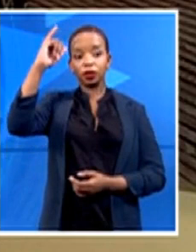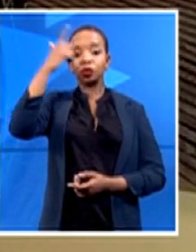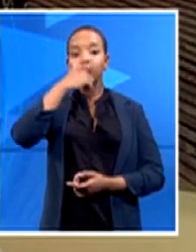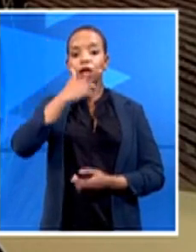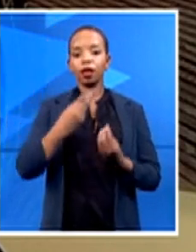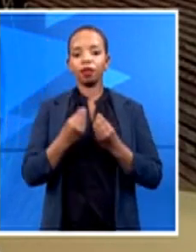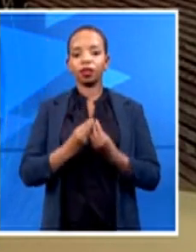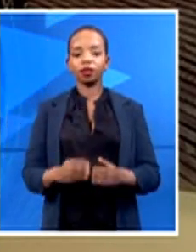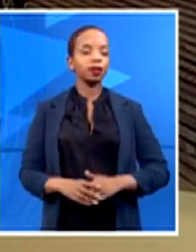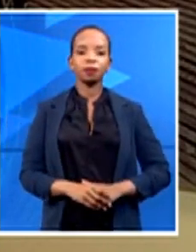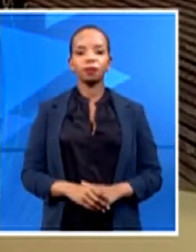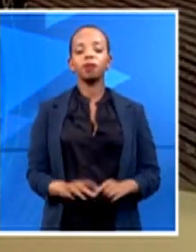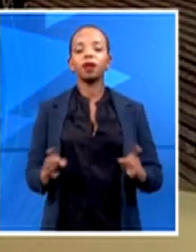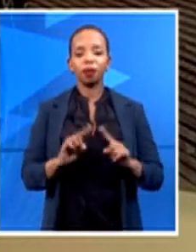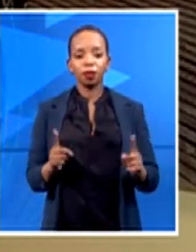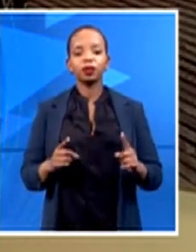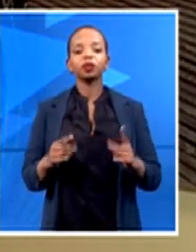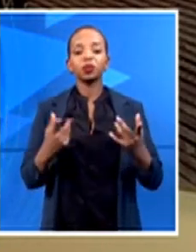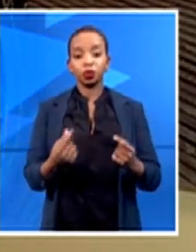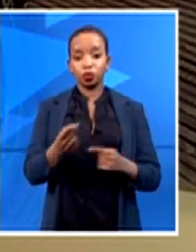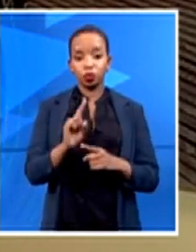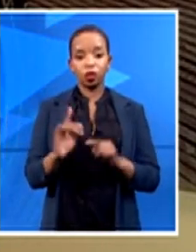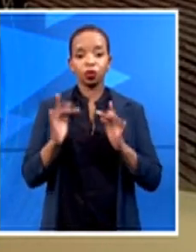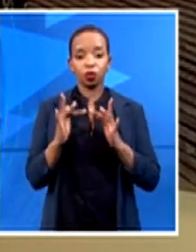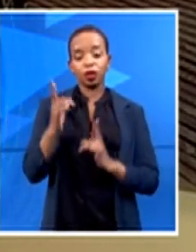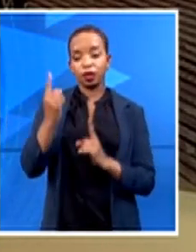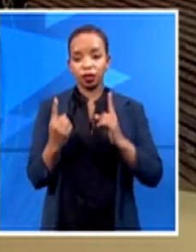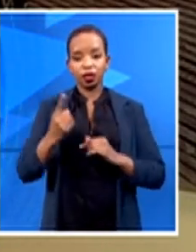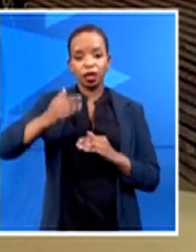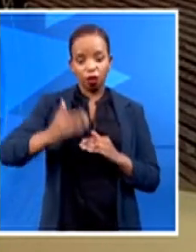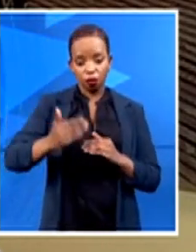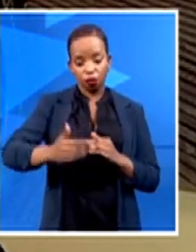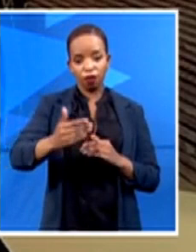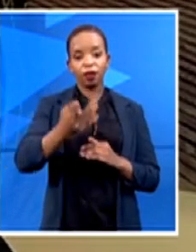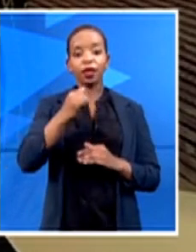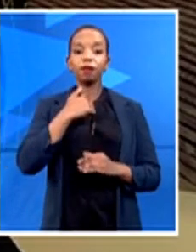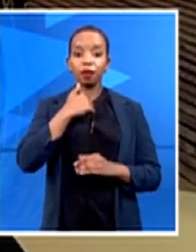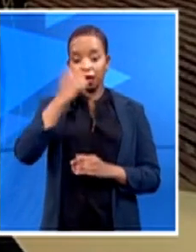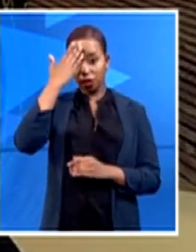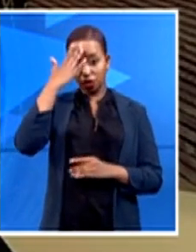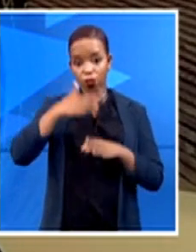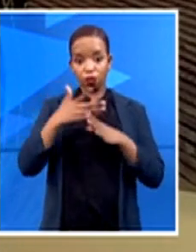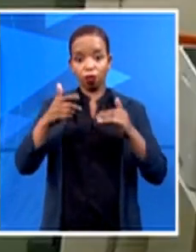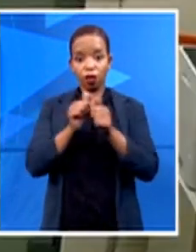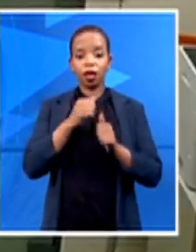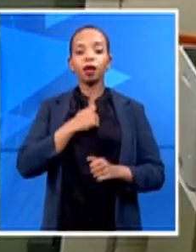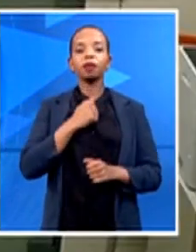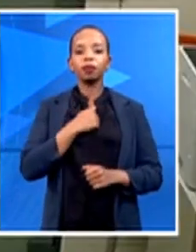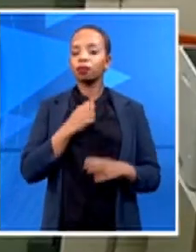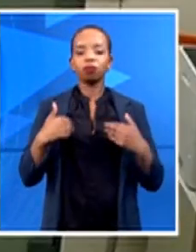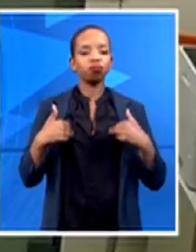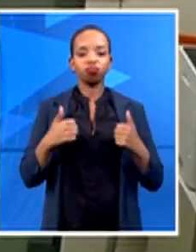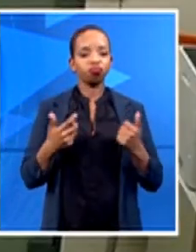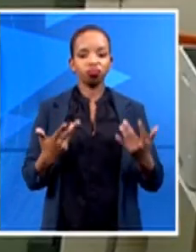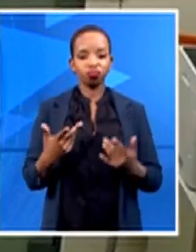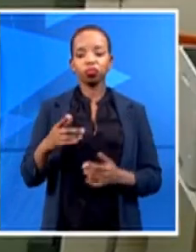each other often. If I know my colleague is not well, I make a point in asking, how are you? Are you eating? Are you sleeping? So we